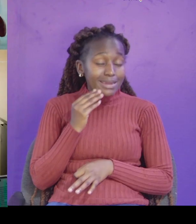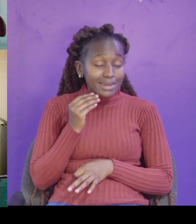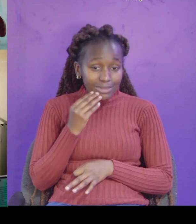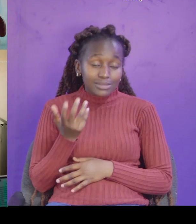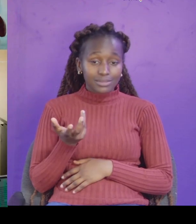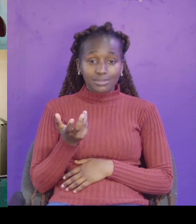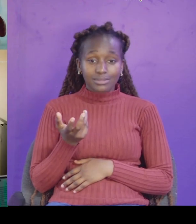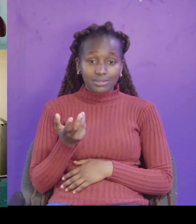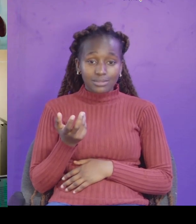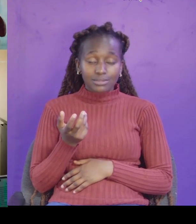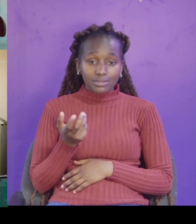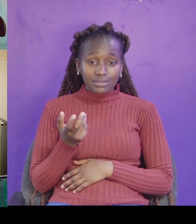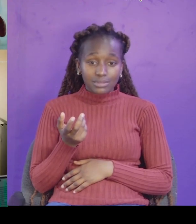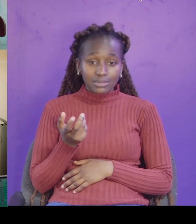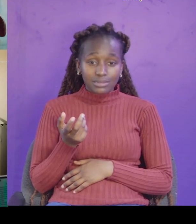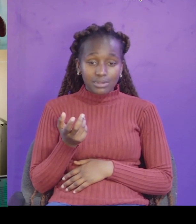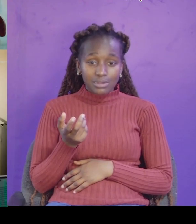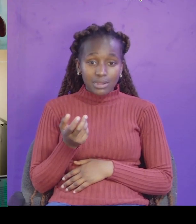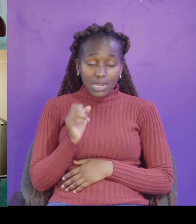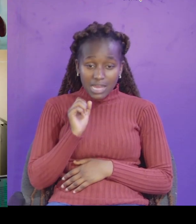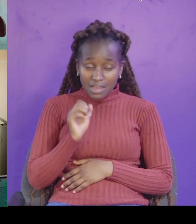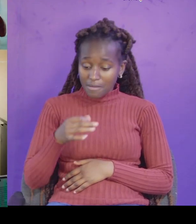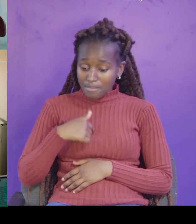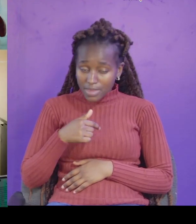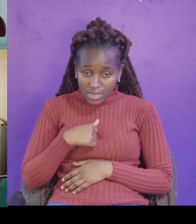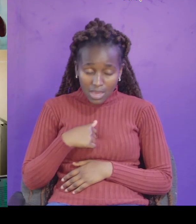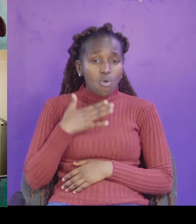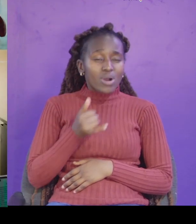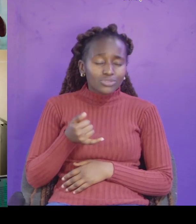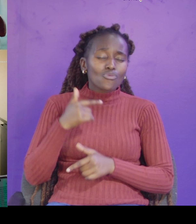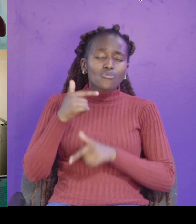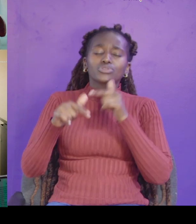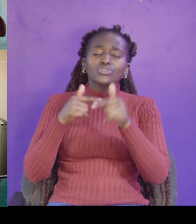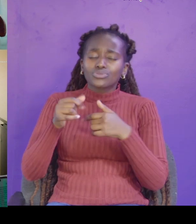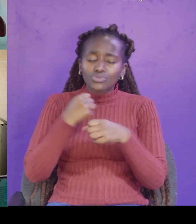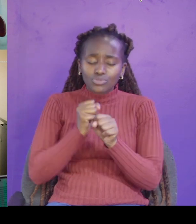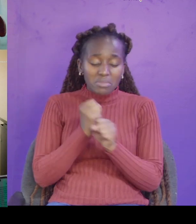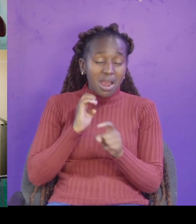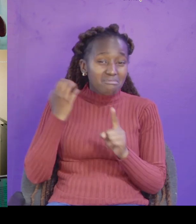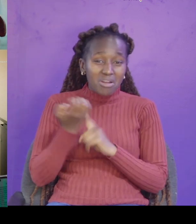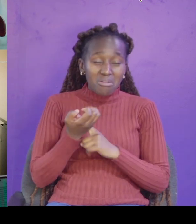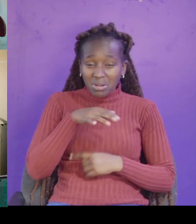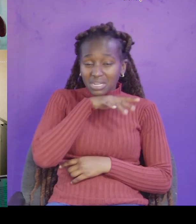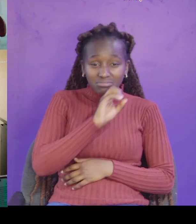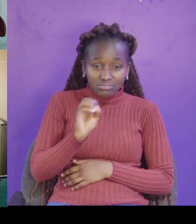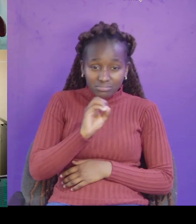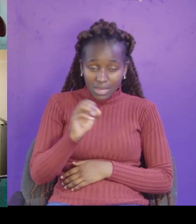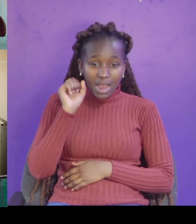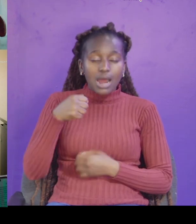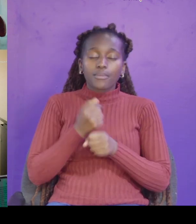happen again, every person, every city resident must make sure that they manage their waste